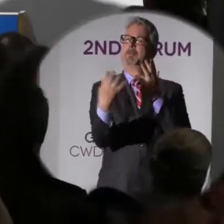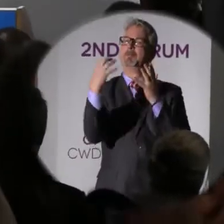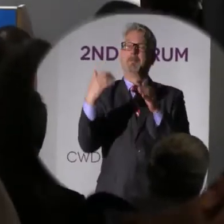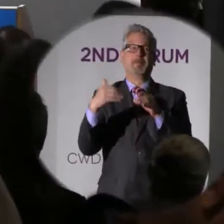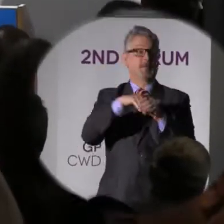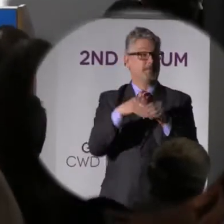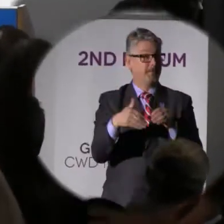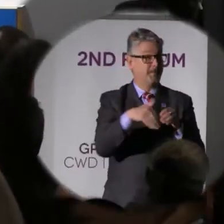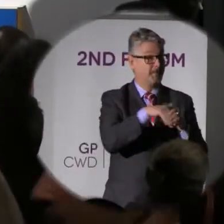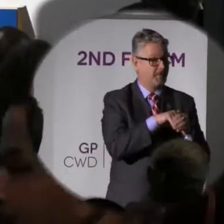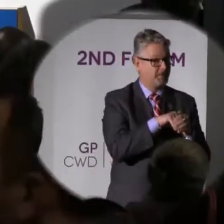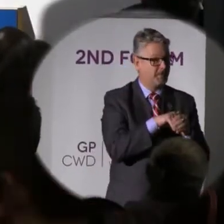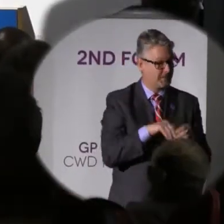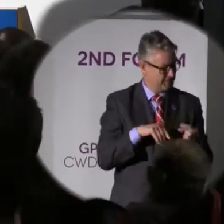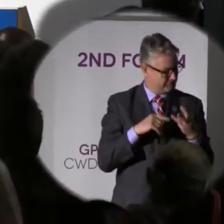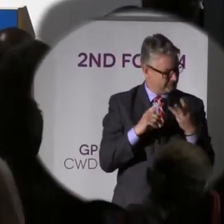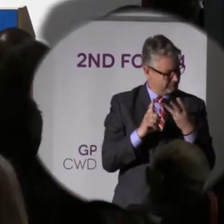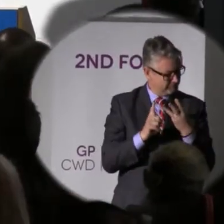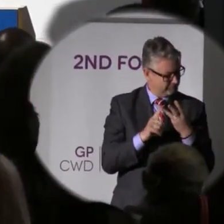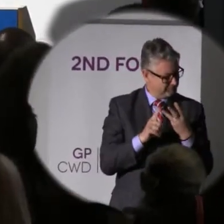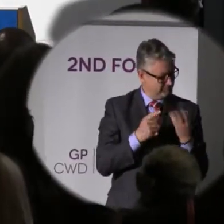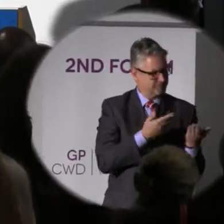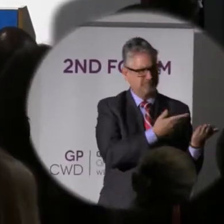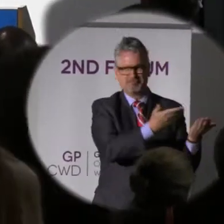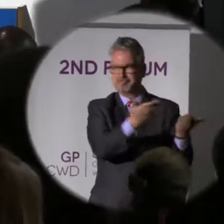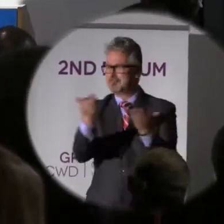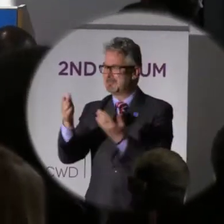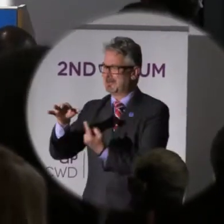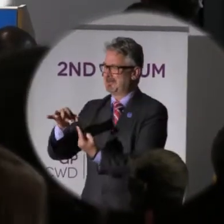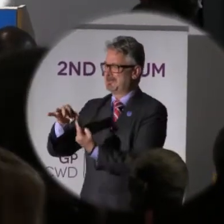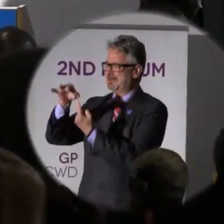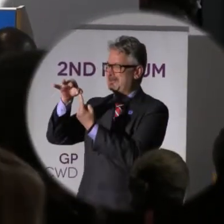representatives of member states,